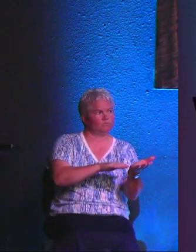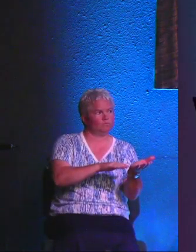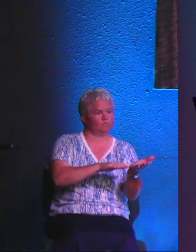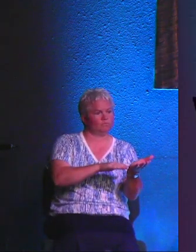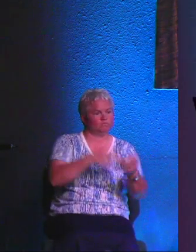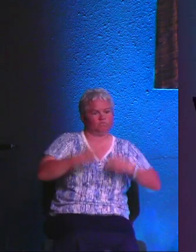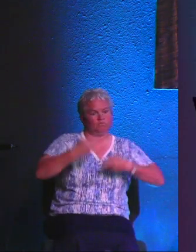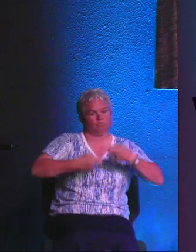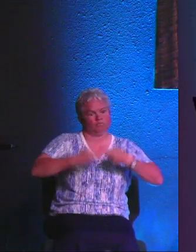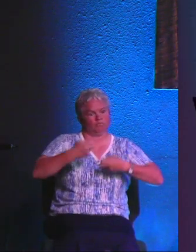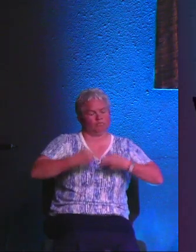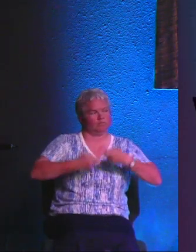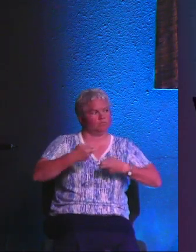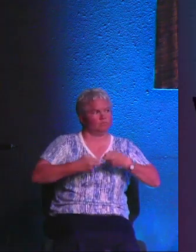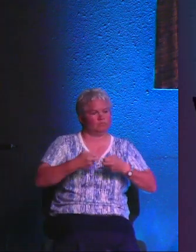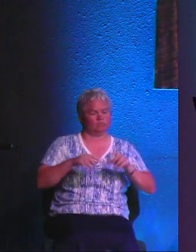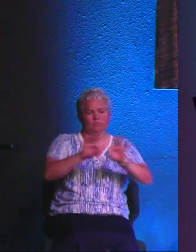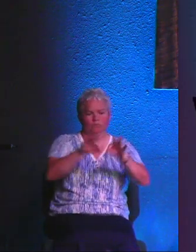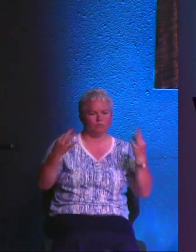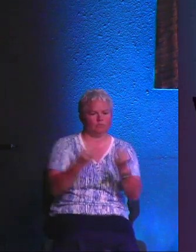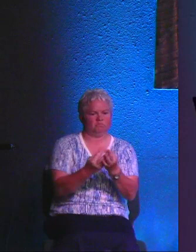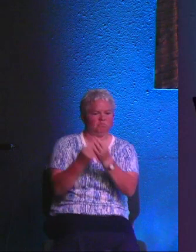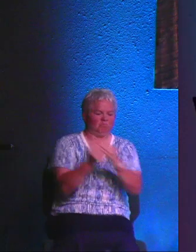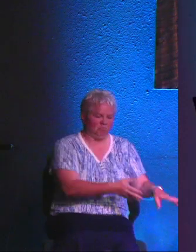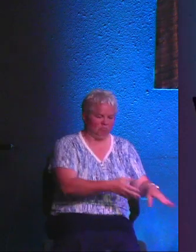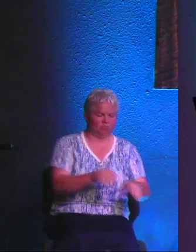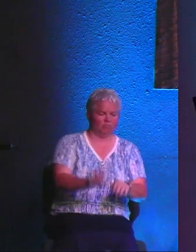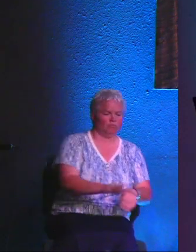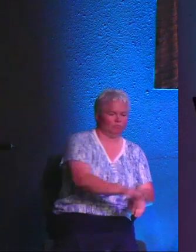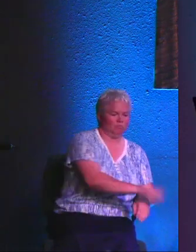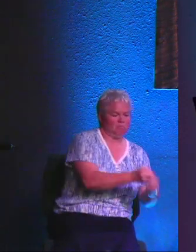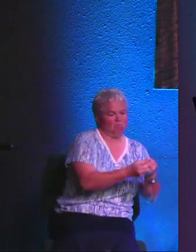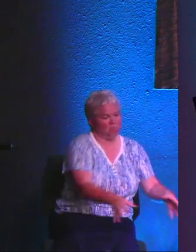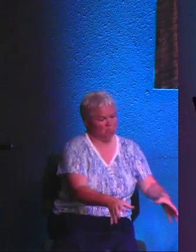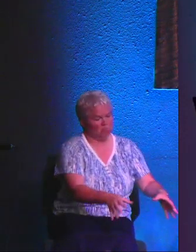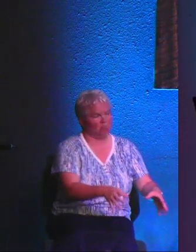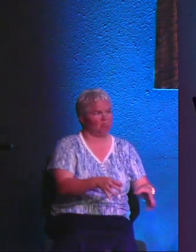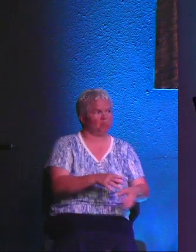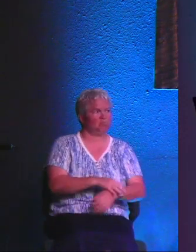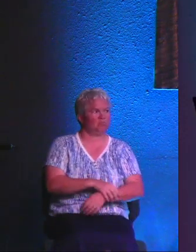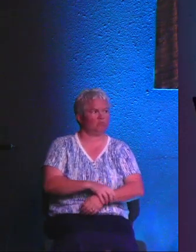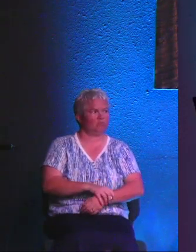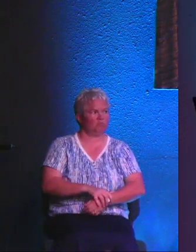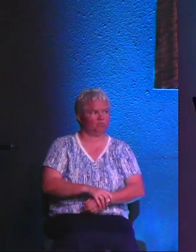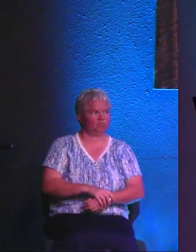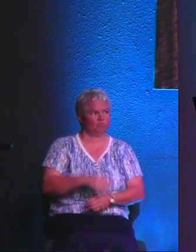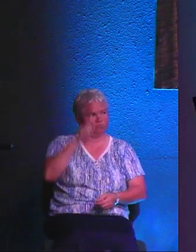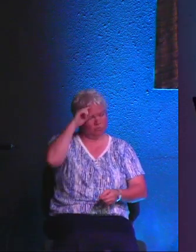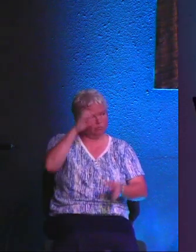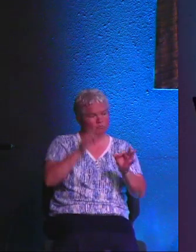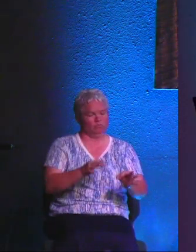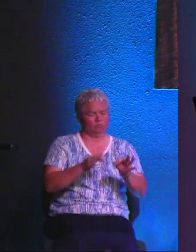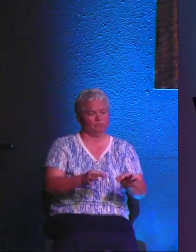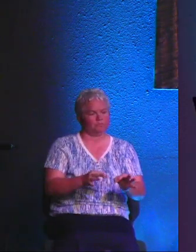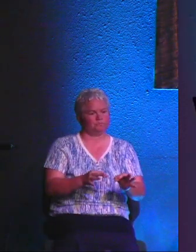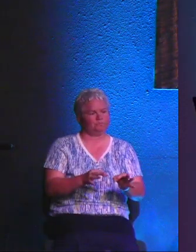it's causing havoc, and it is just wrecking families and children and so many things. This is a serious